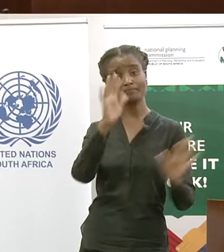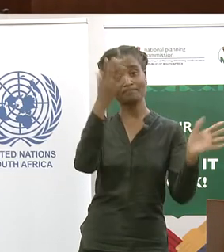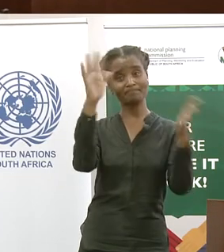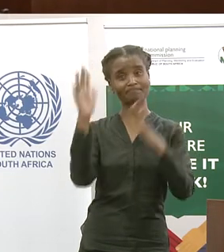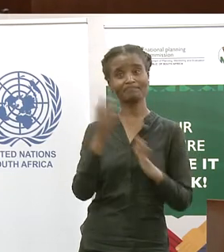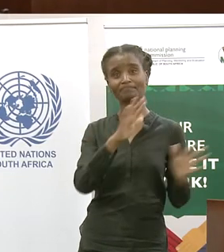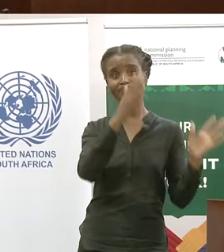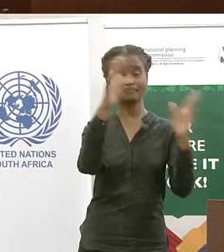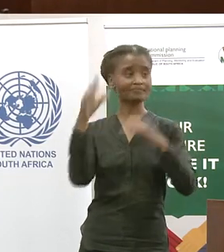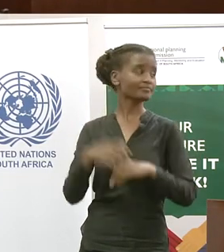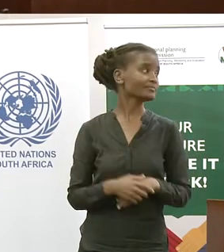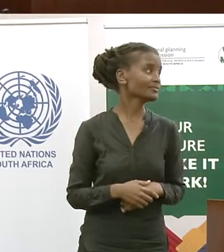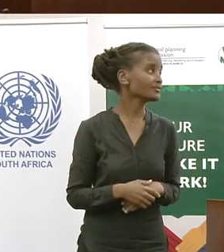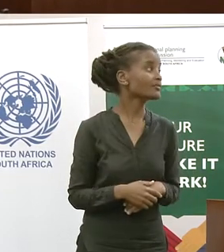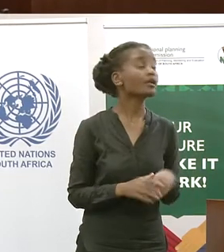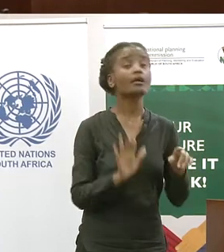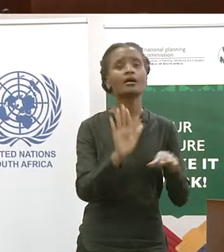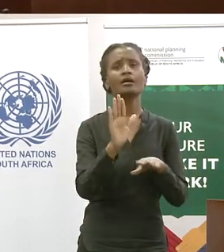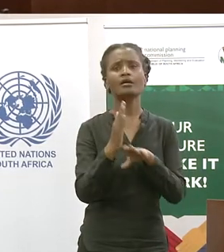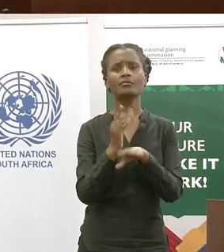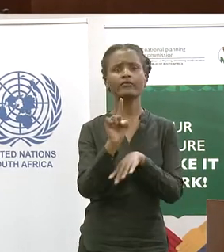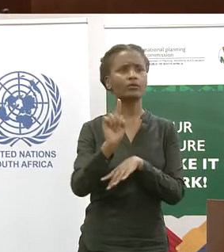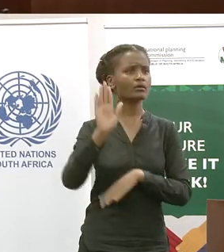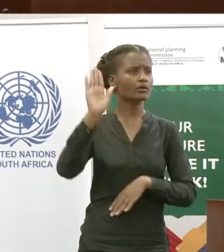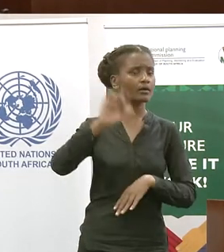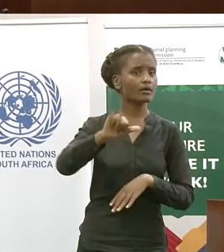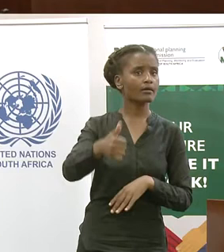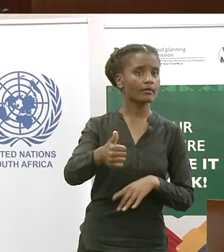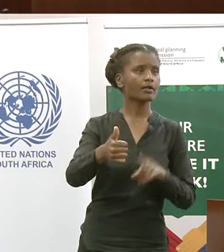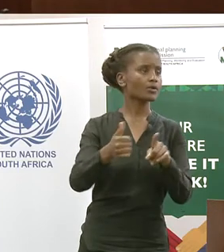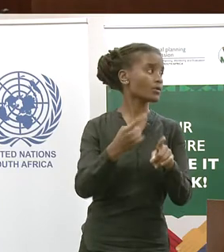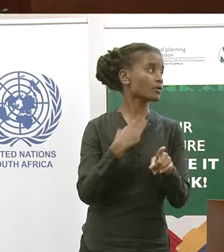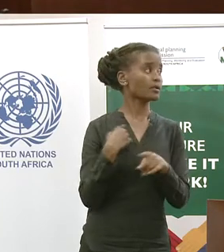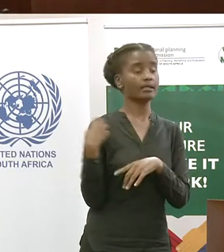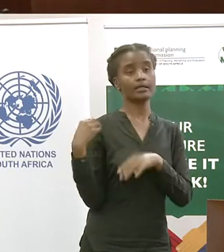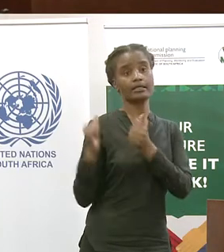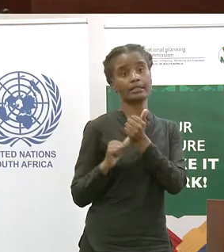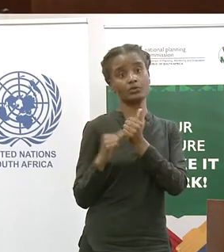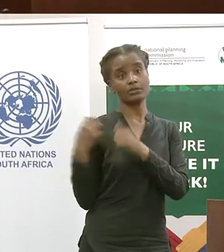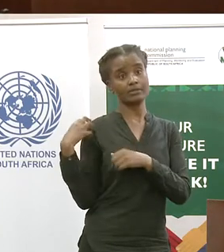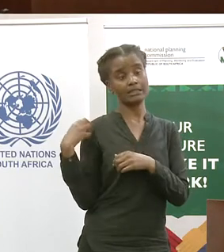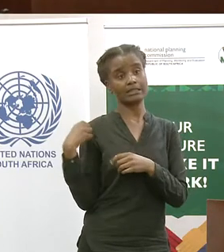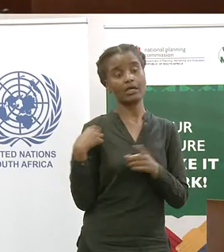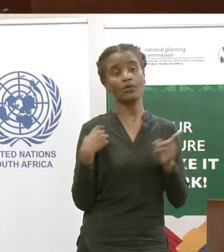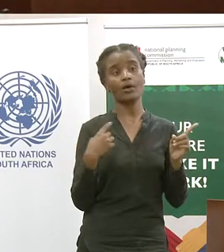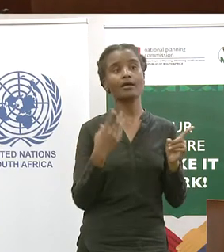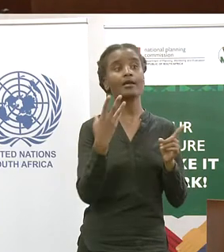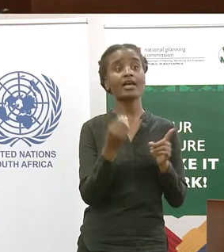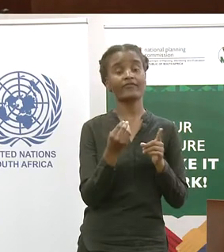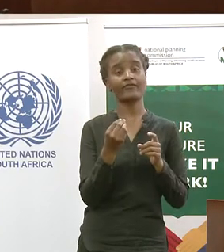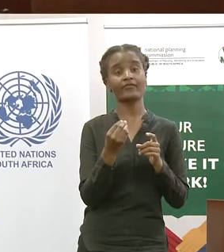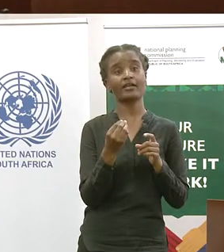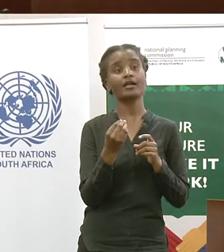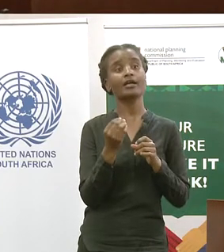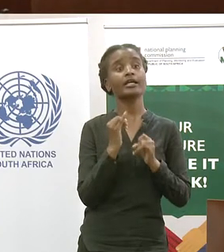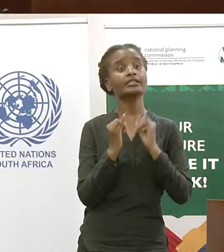All right. Before we take the next turn, there's a request from Deputy Minister. She says she indicates that she's got a live interview